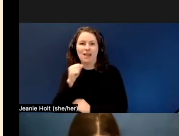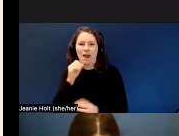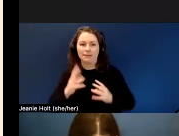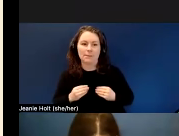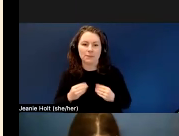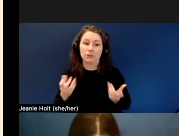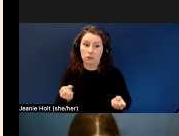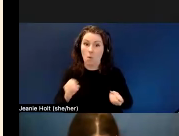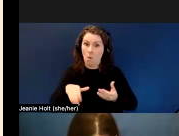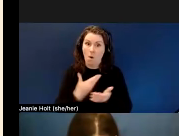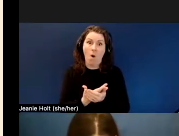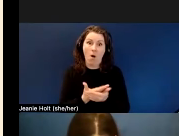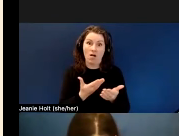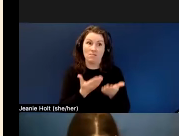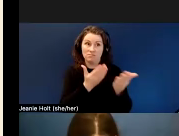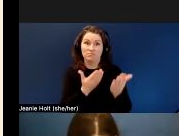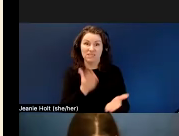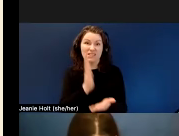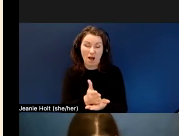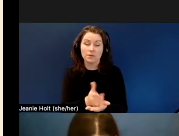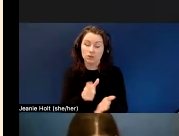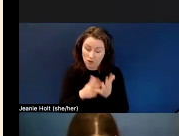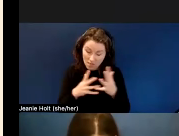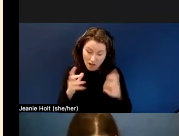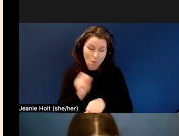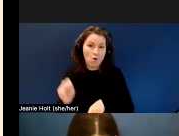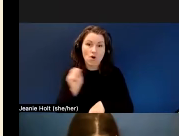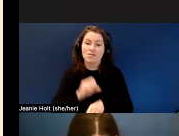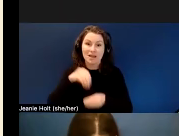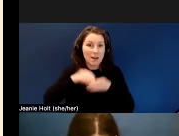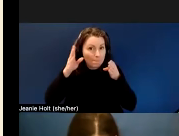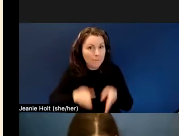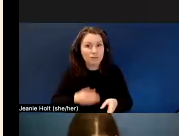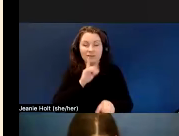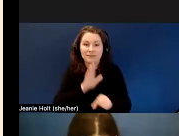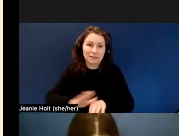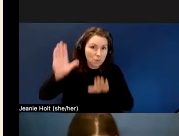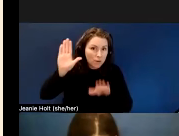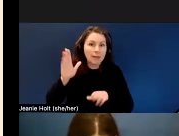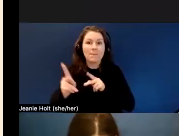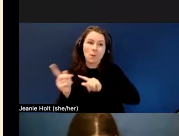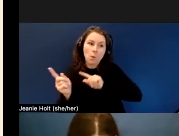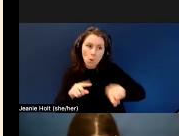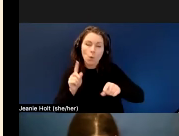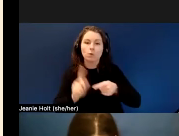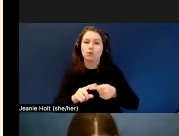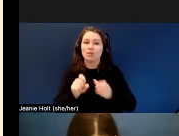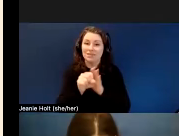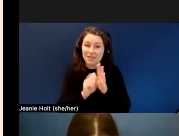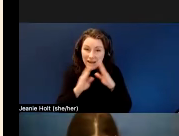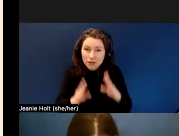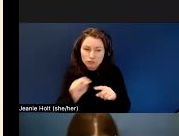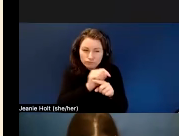that year. And it took a lot of hustle. It took that in-person testimony, getting folks to the state house, training them up on how to